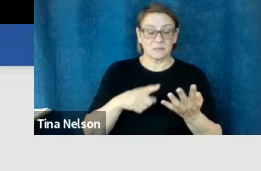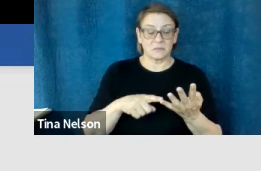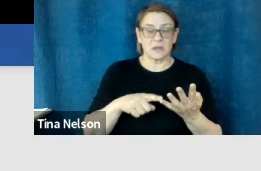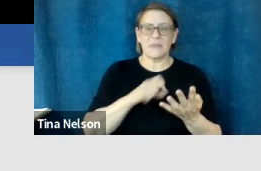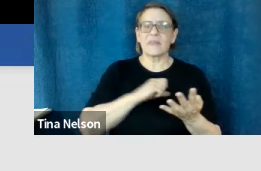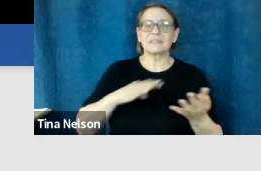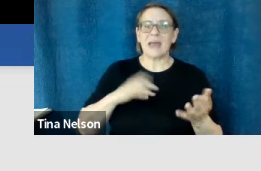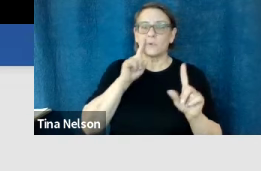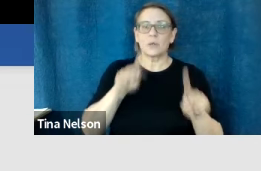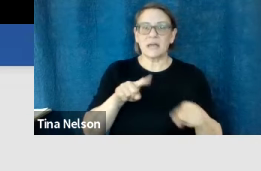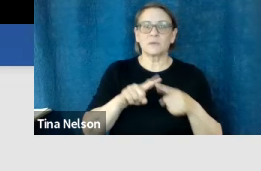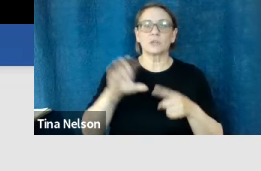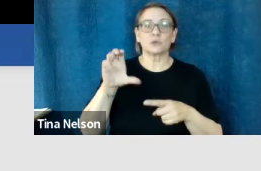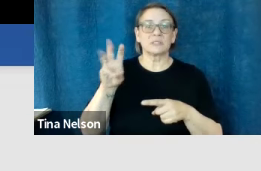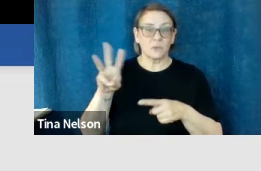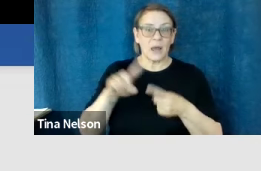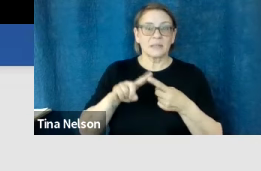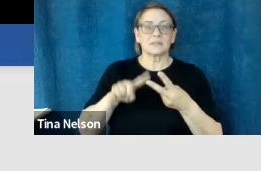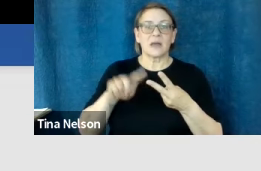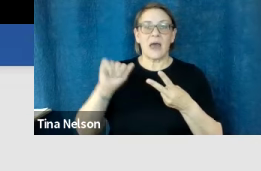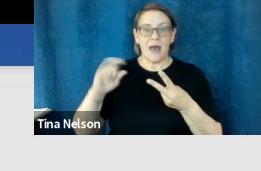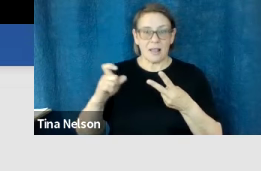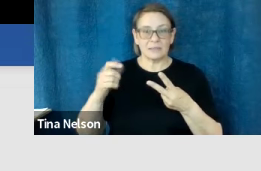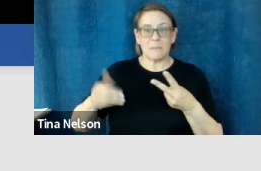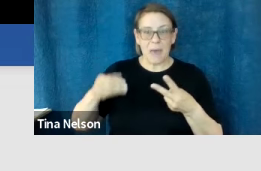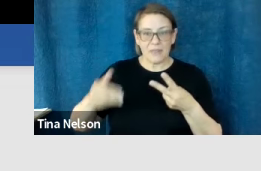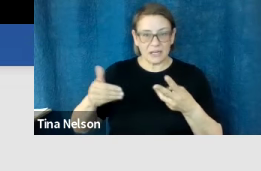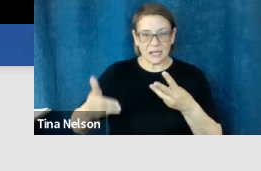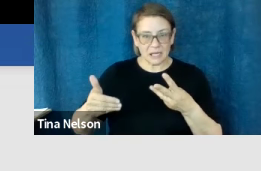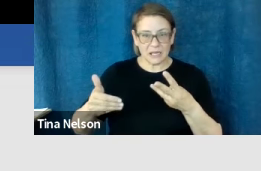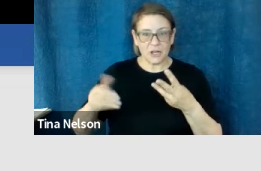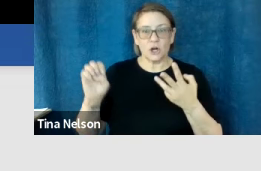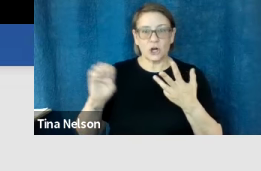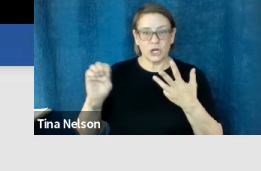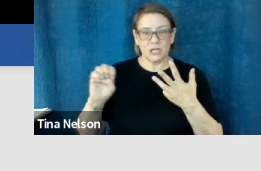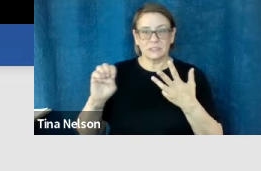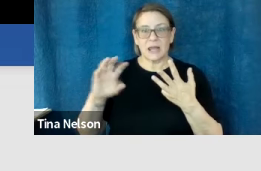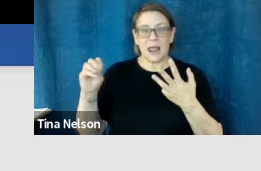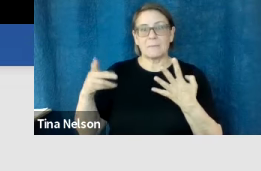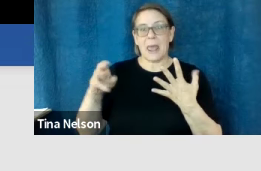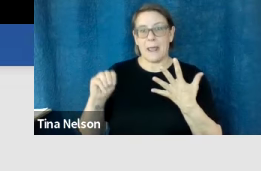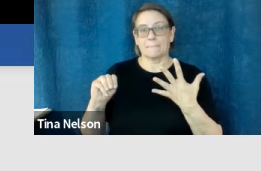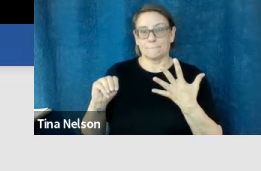that attended was Christine, Alex, Bethany, Ernest, and Pam.